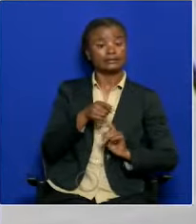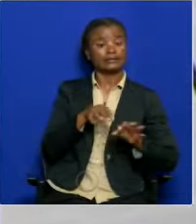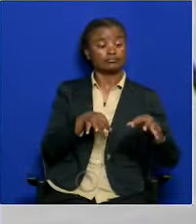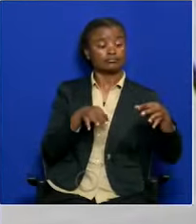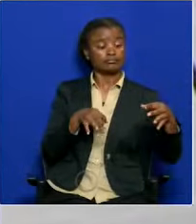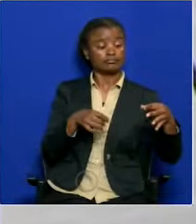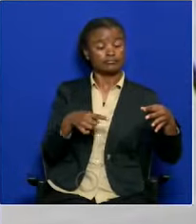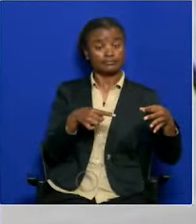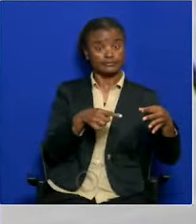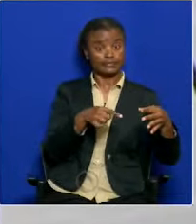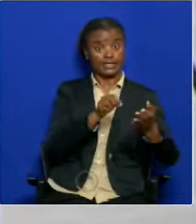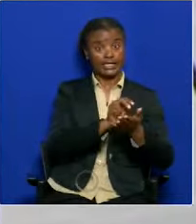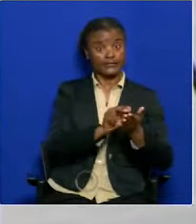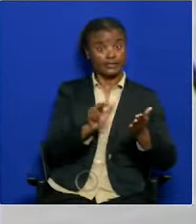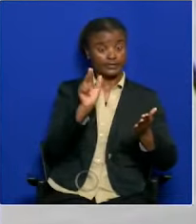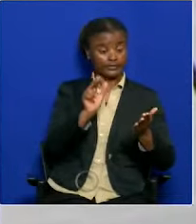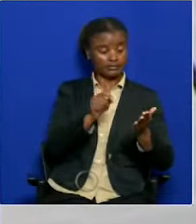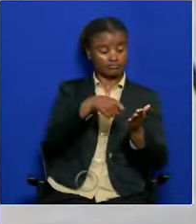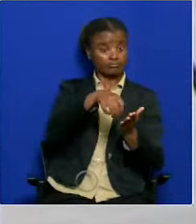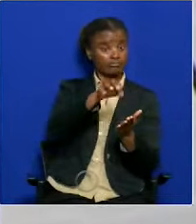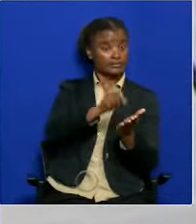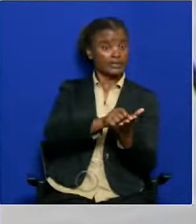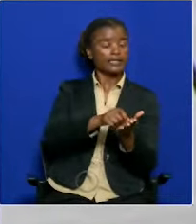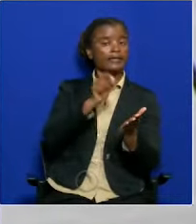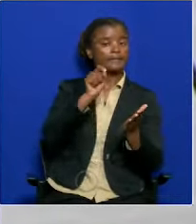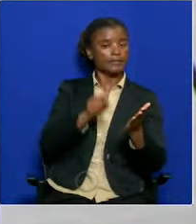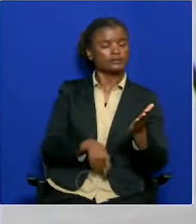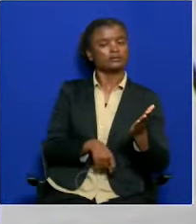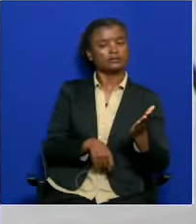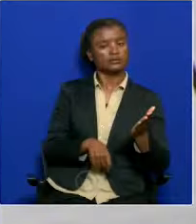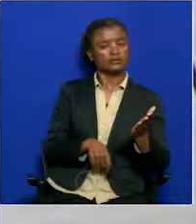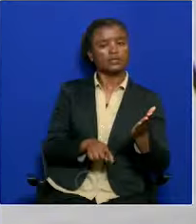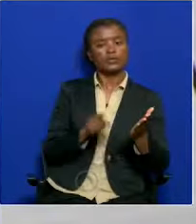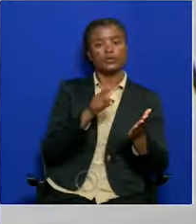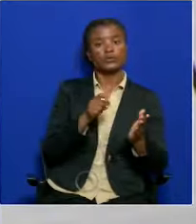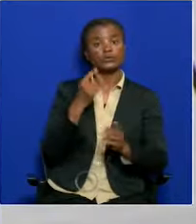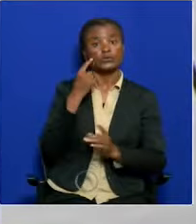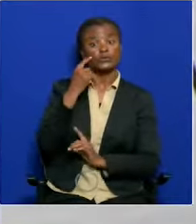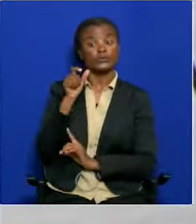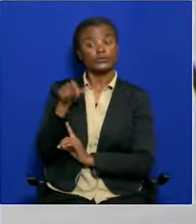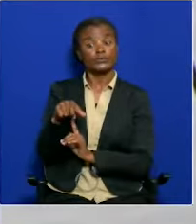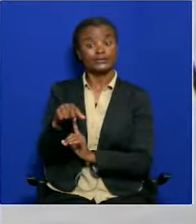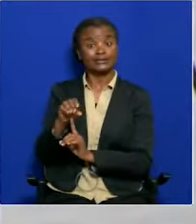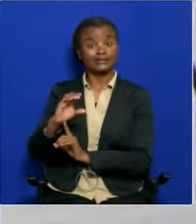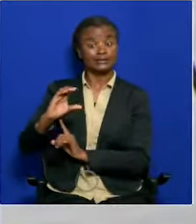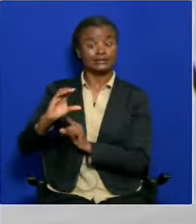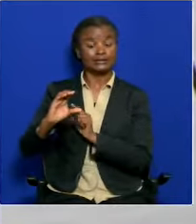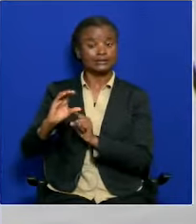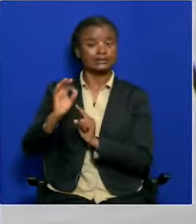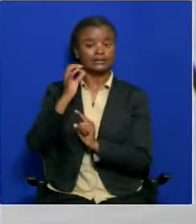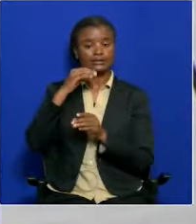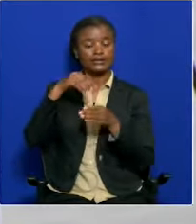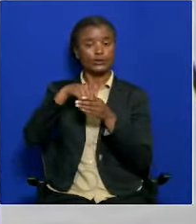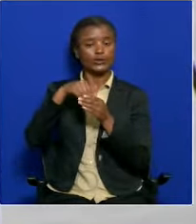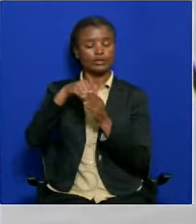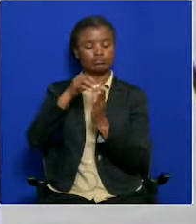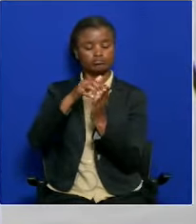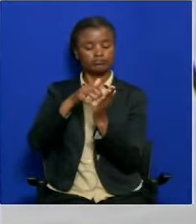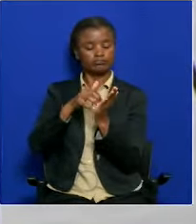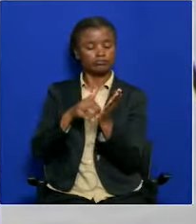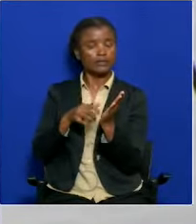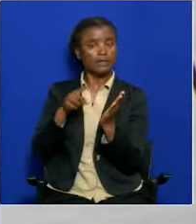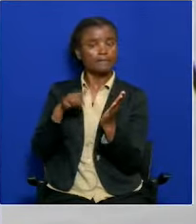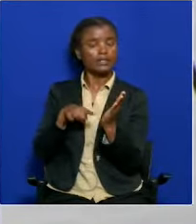affidavit and witness C that the content were intended to be similar of